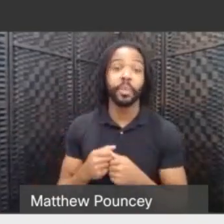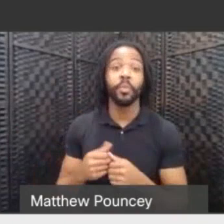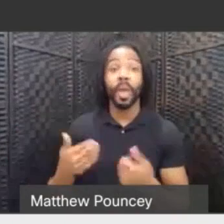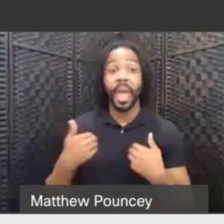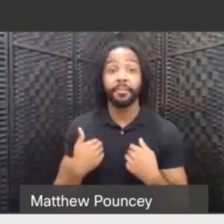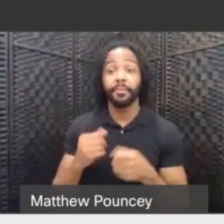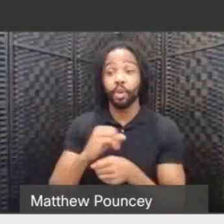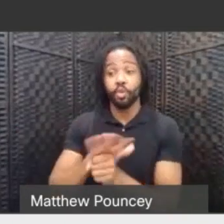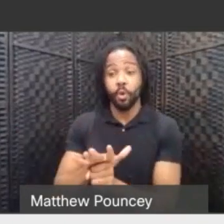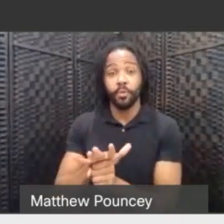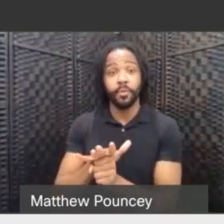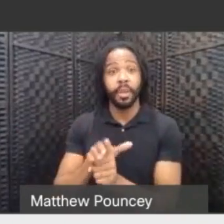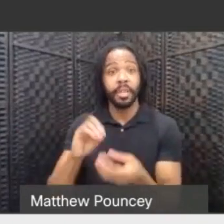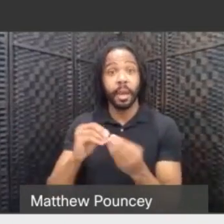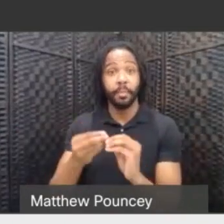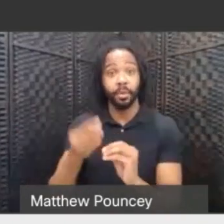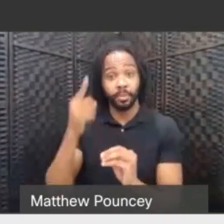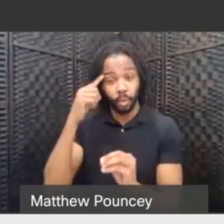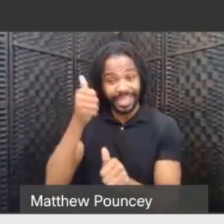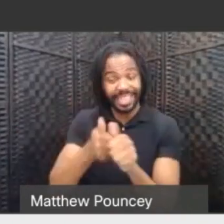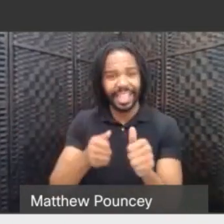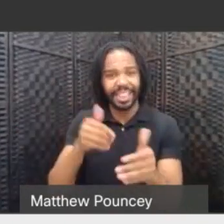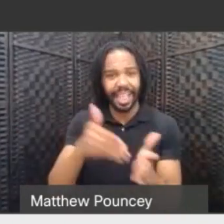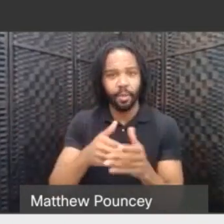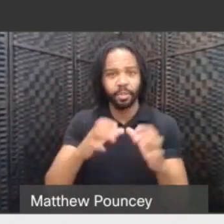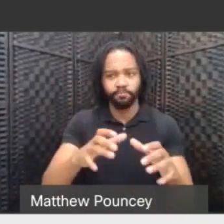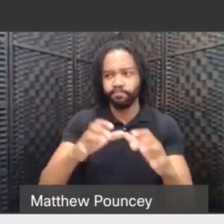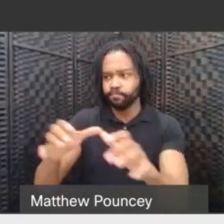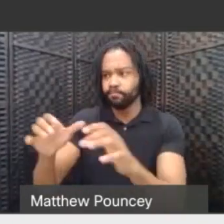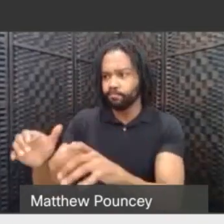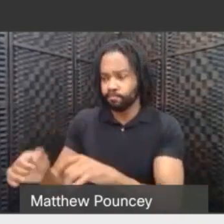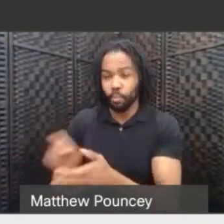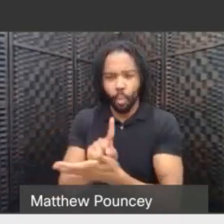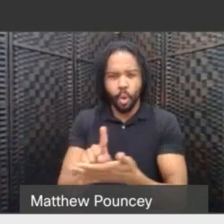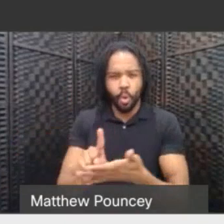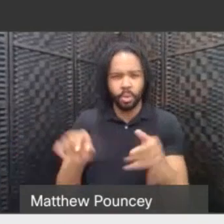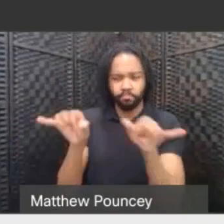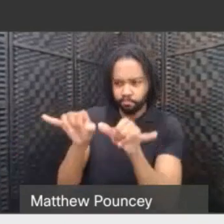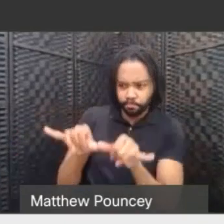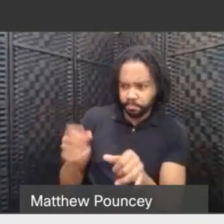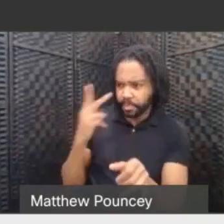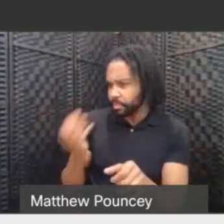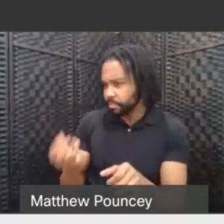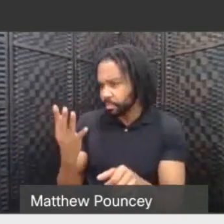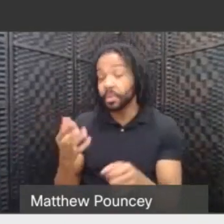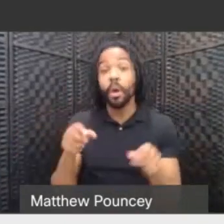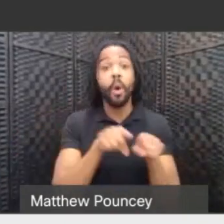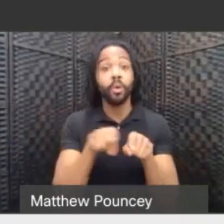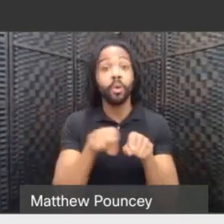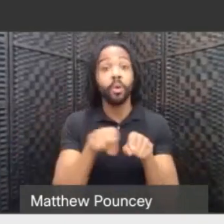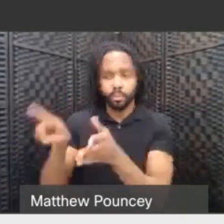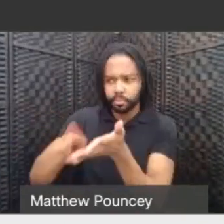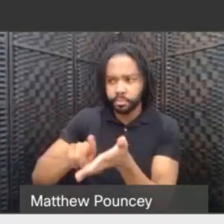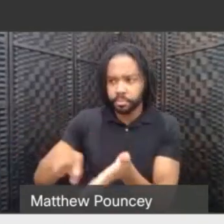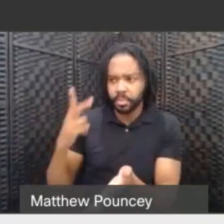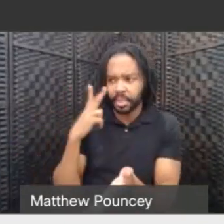per 100,000 over the past 7 days in a jurisdiction, as well as the capacity of the